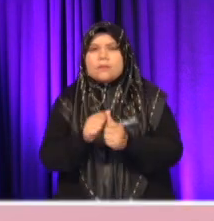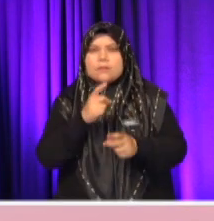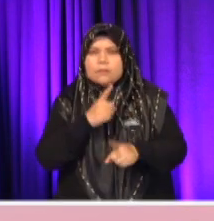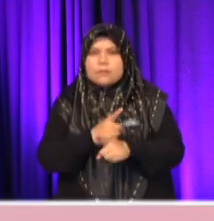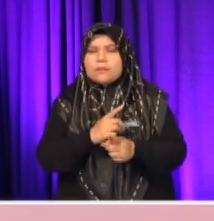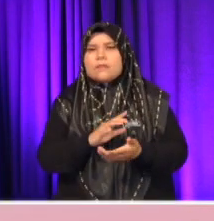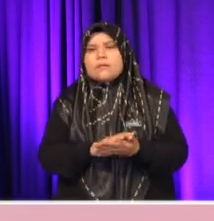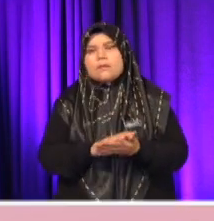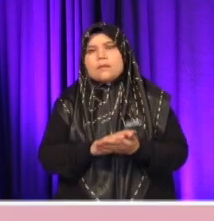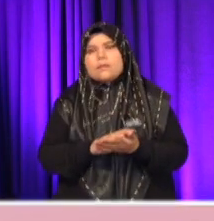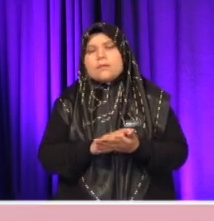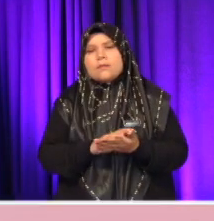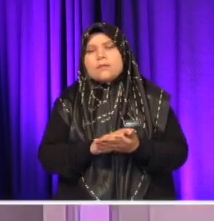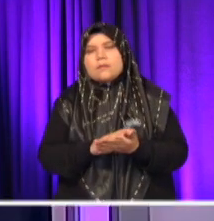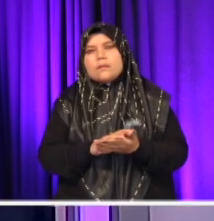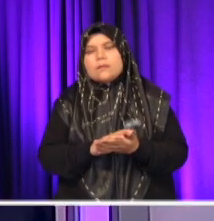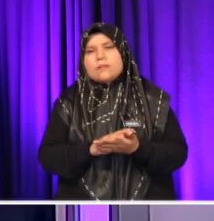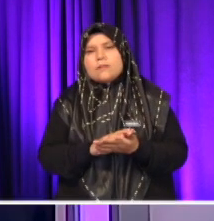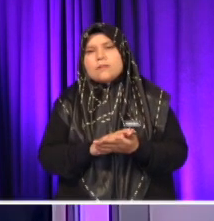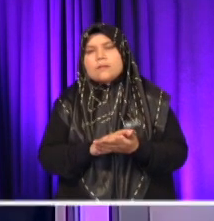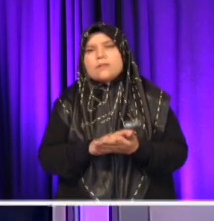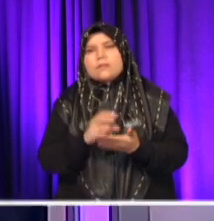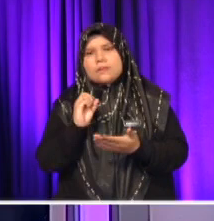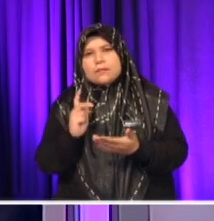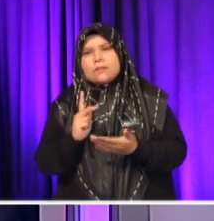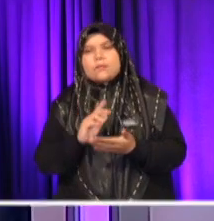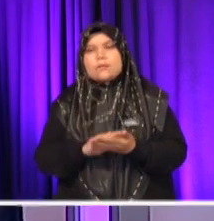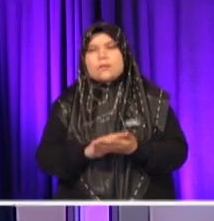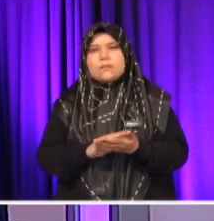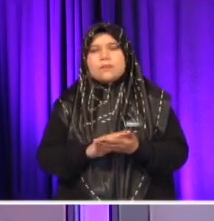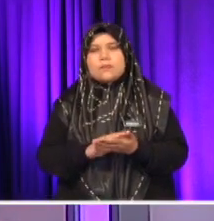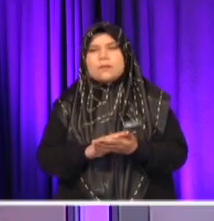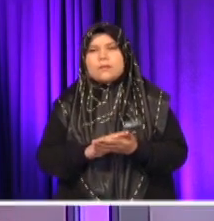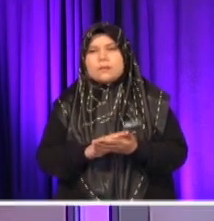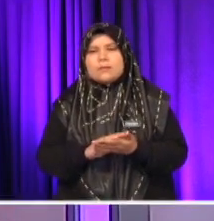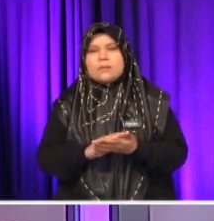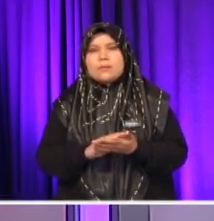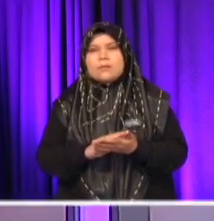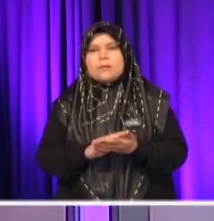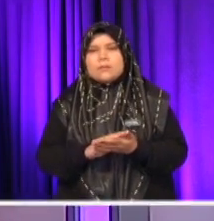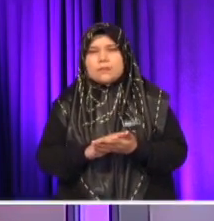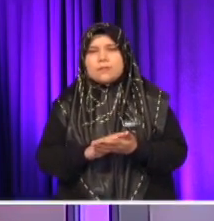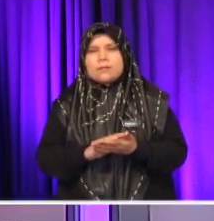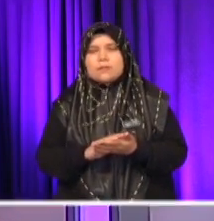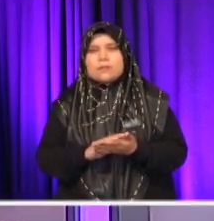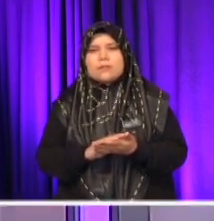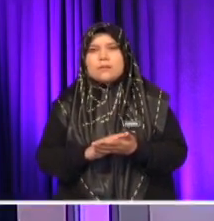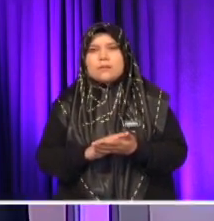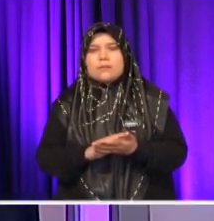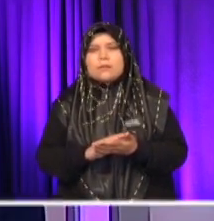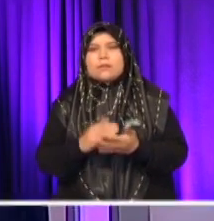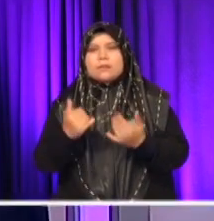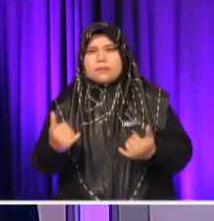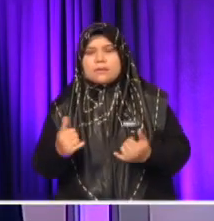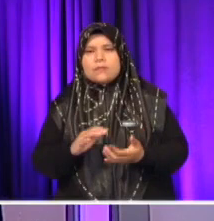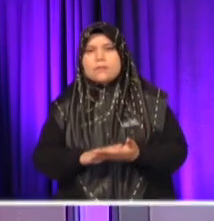values in them. All right? Okay, understood. Okay, so that's all about subject aims and objectives. Okay? Now,